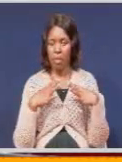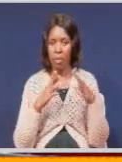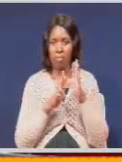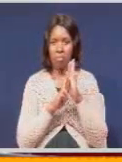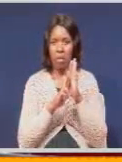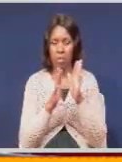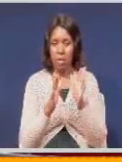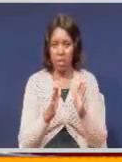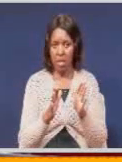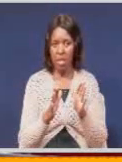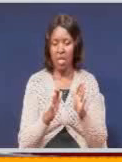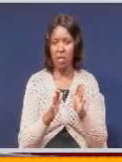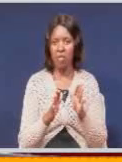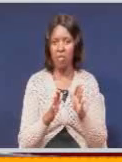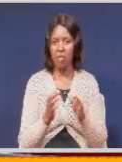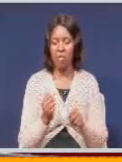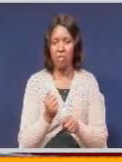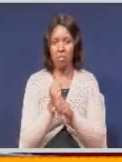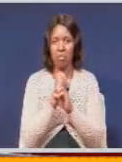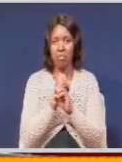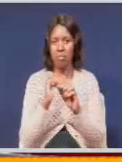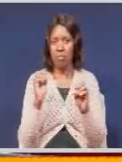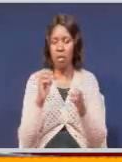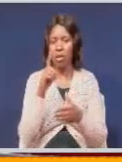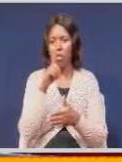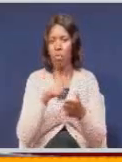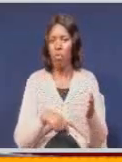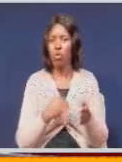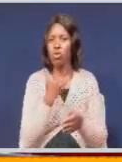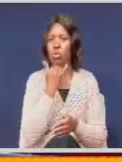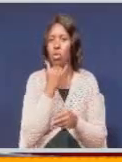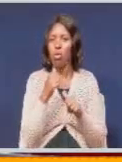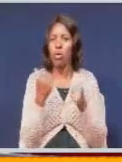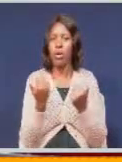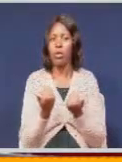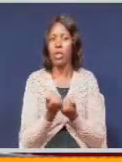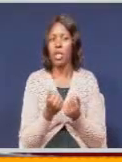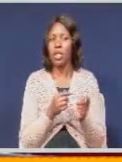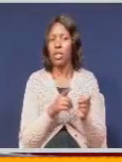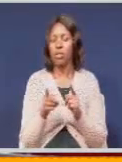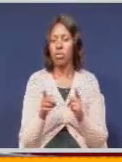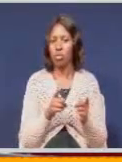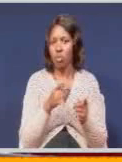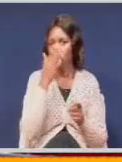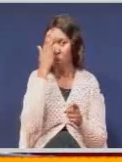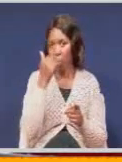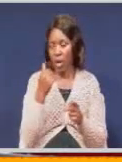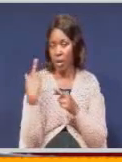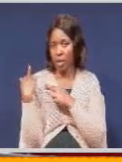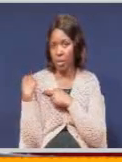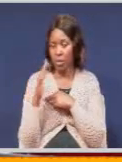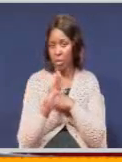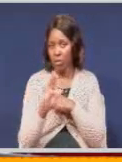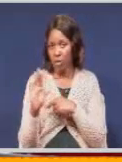delivered us. And what wrong did the agents do to you? Because they did their work,